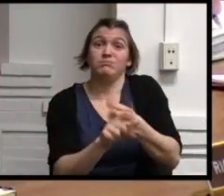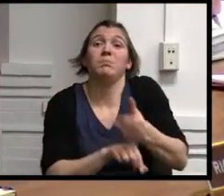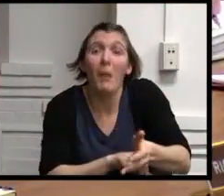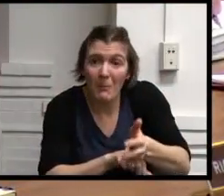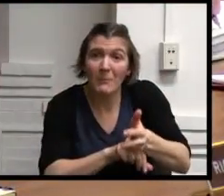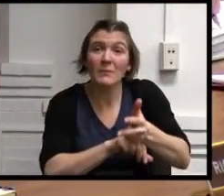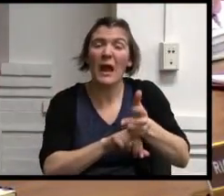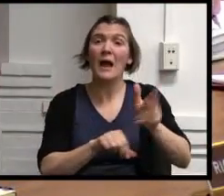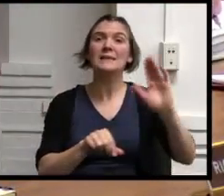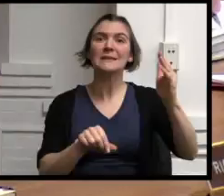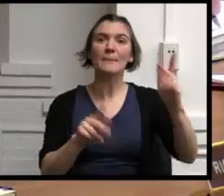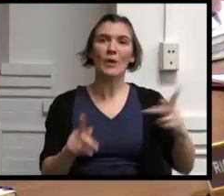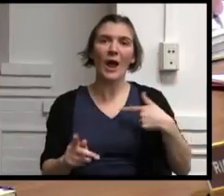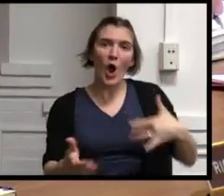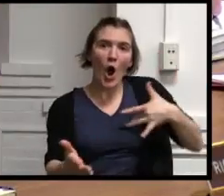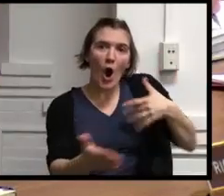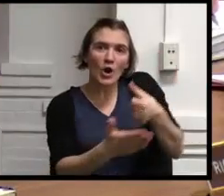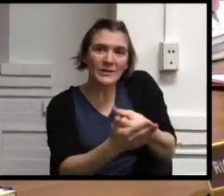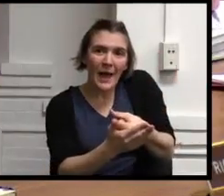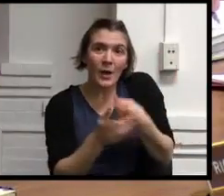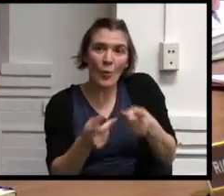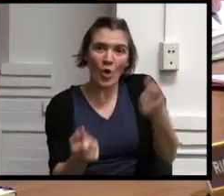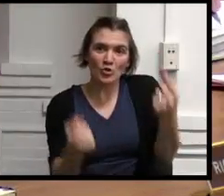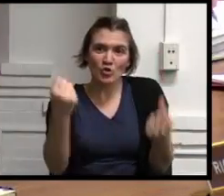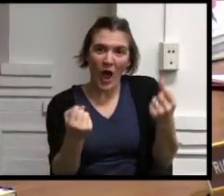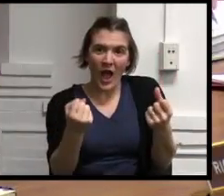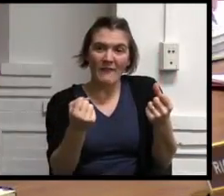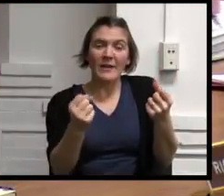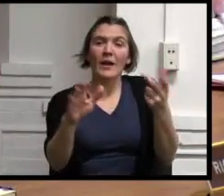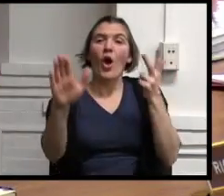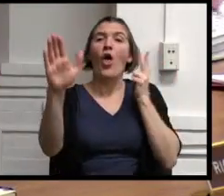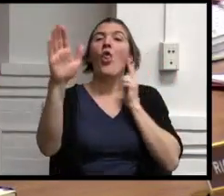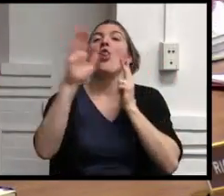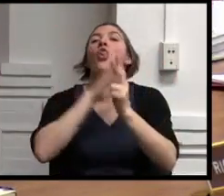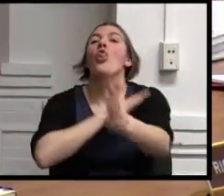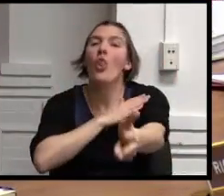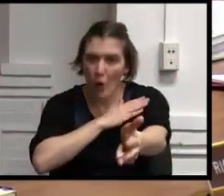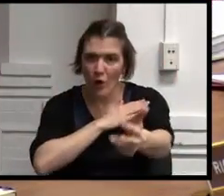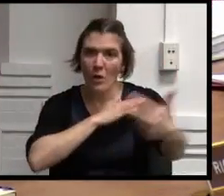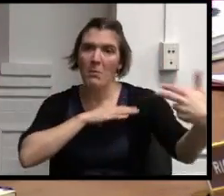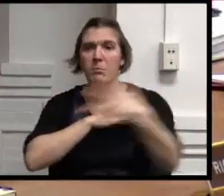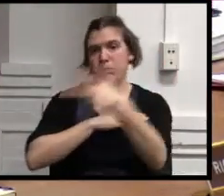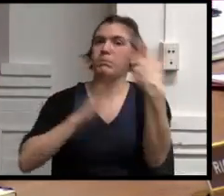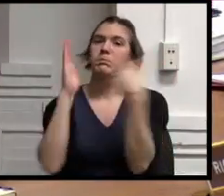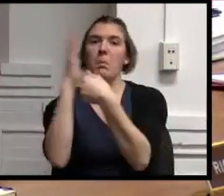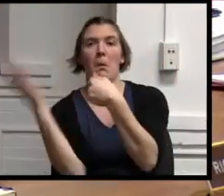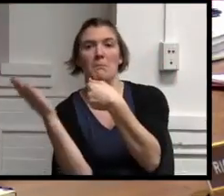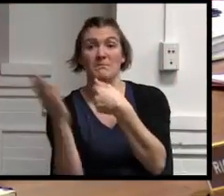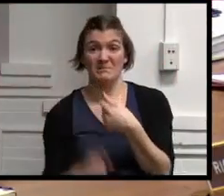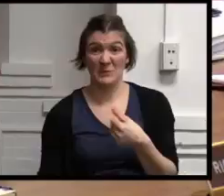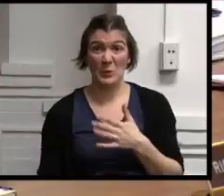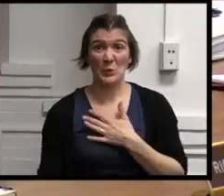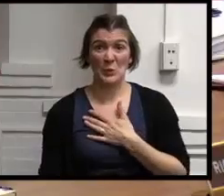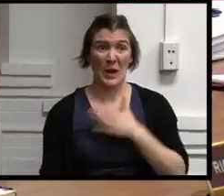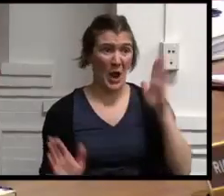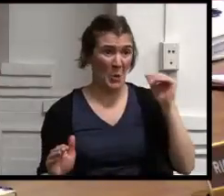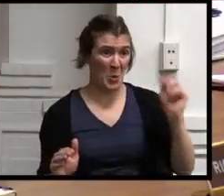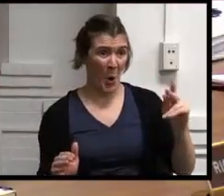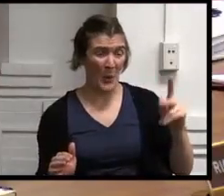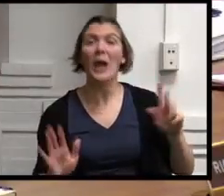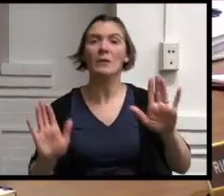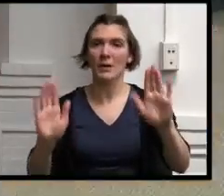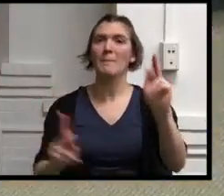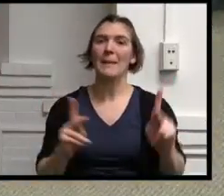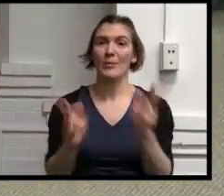Somebody had a heart attack and went through the light and hit the car coming up the hill. I hope they're okay. Everybody's